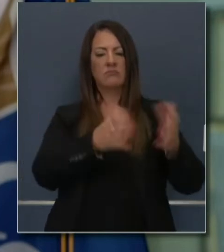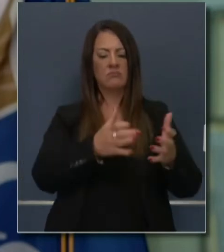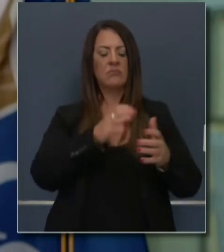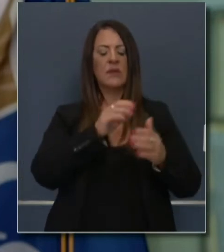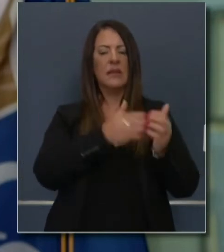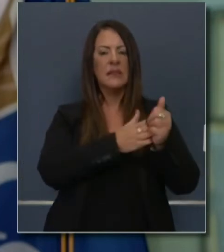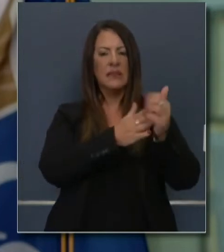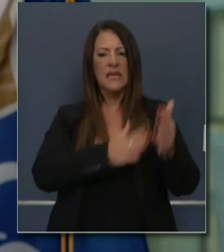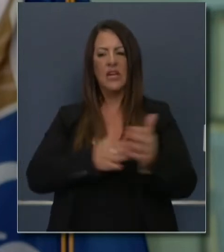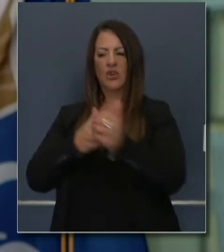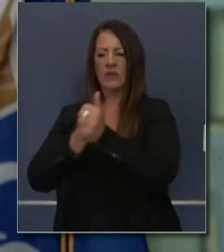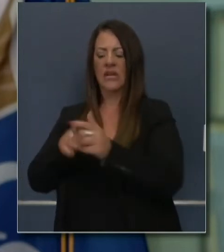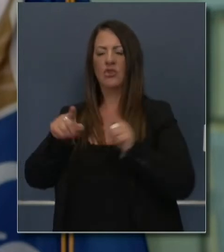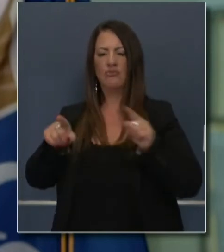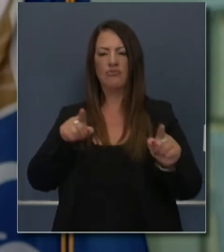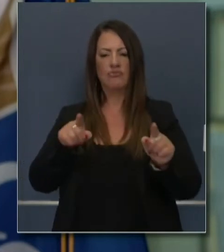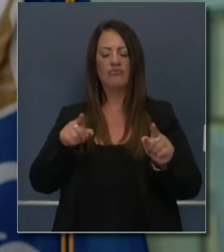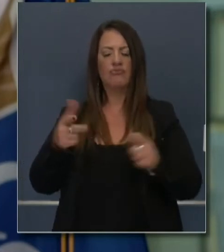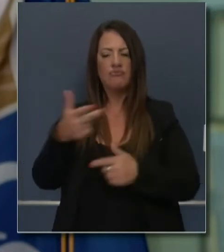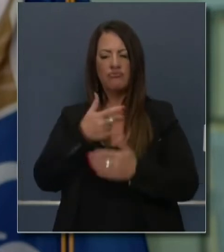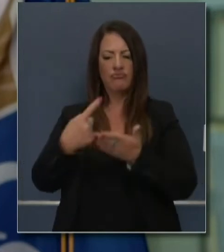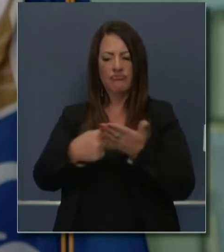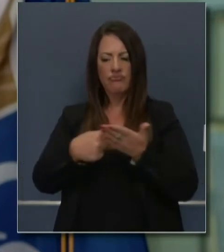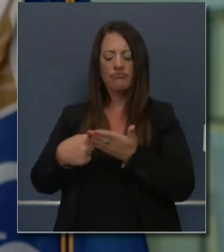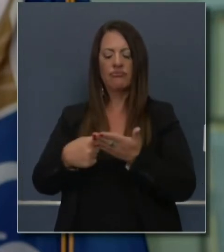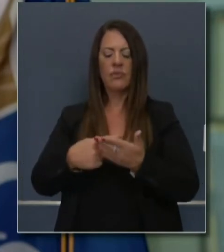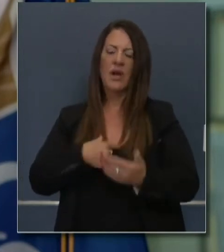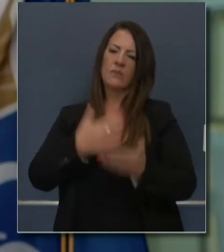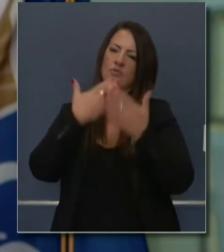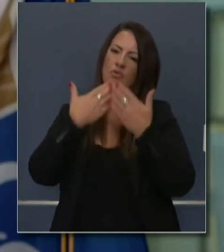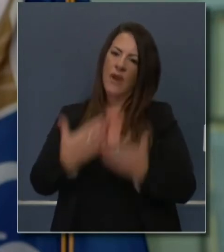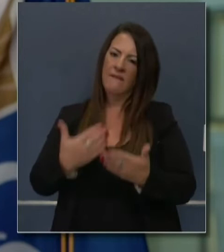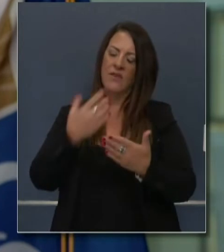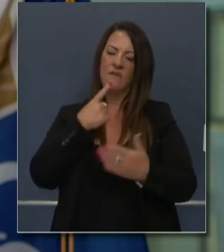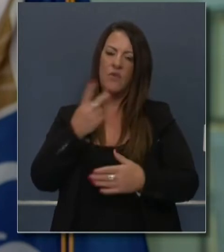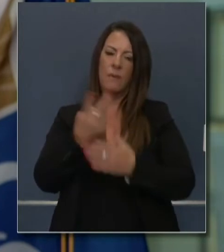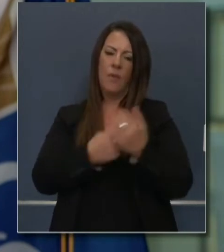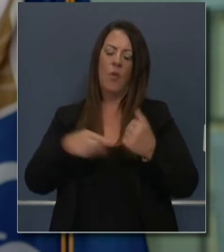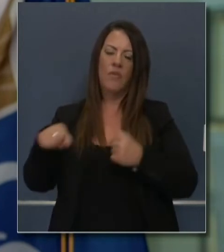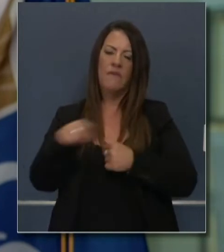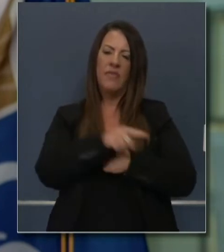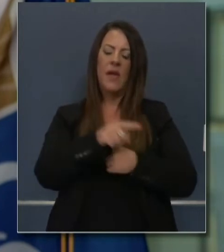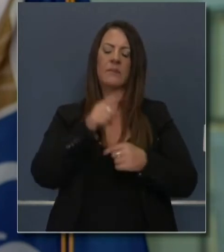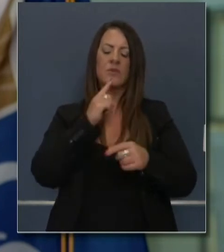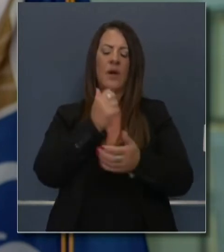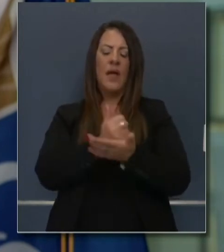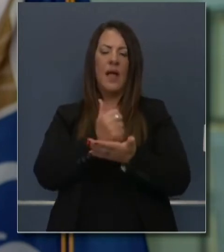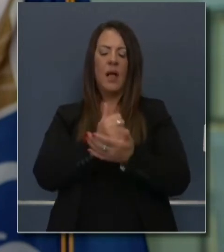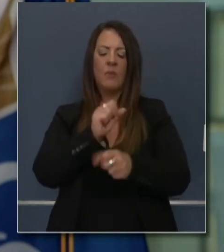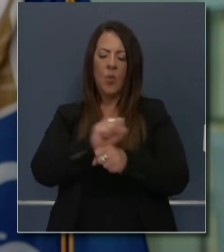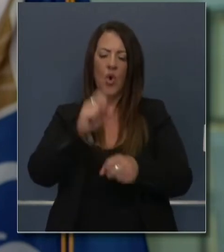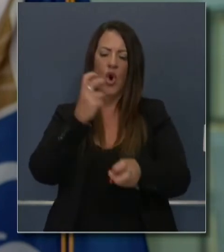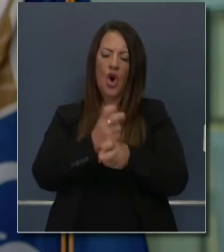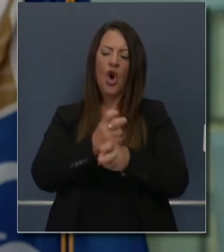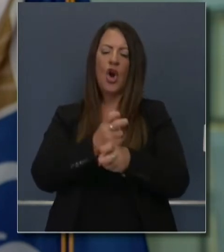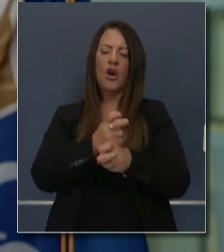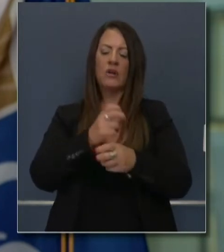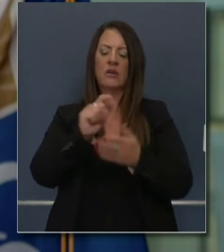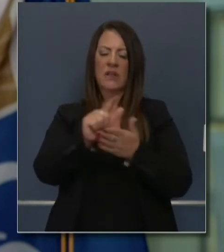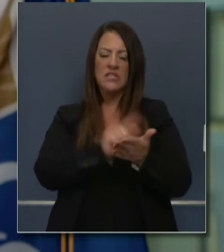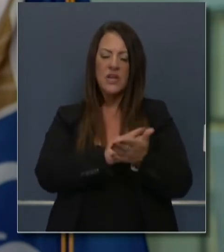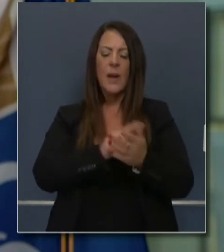very grateful, particularly the Senate's leadership, with those bills. And just unfortunate that a number of them are not making their